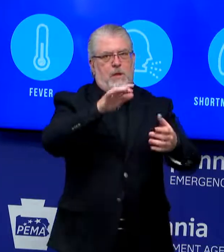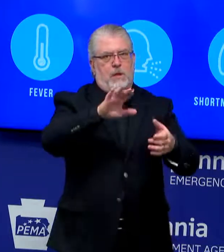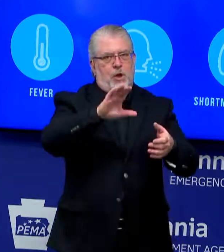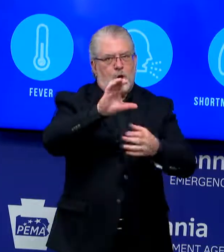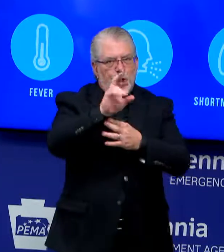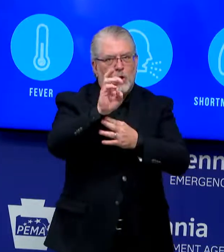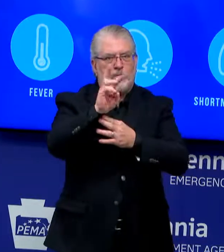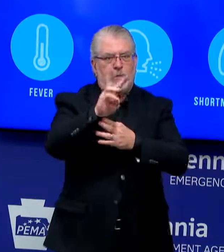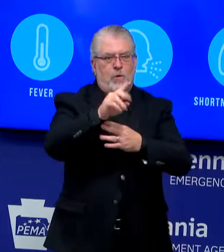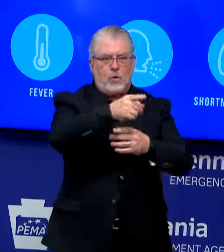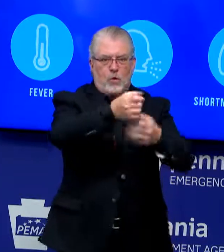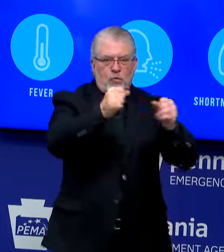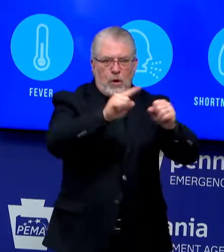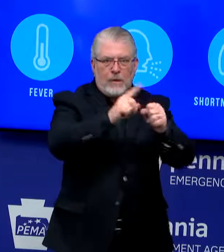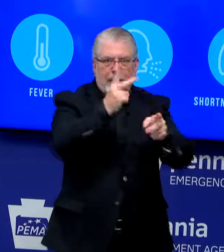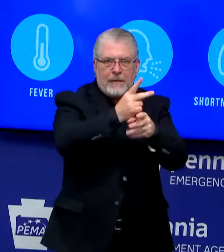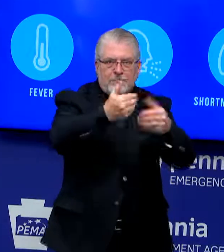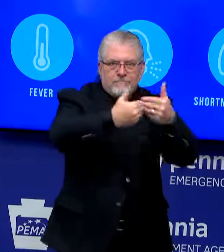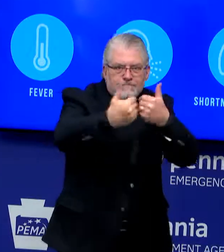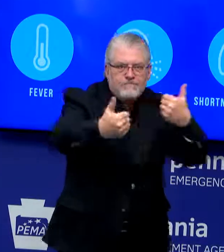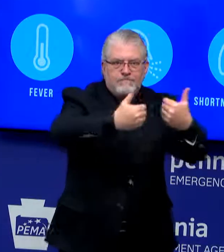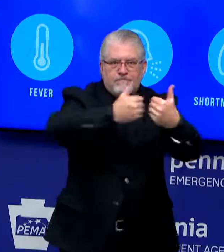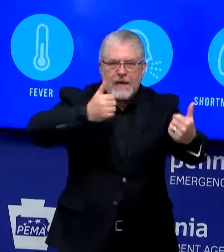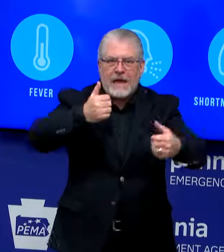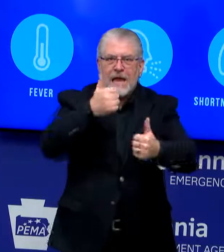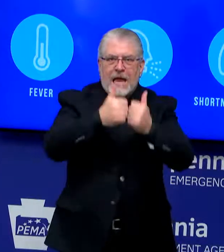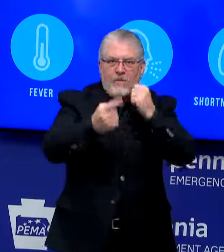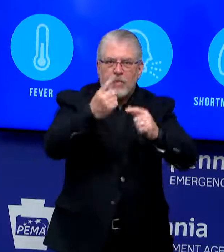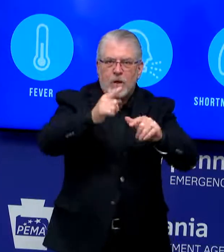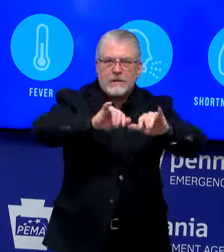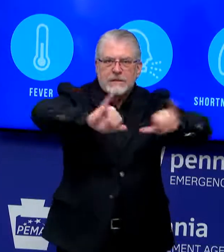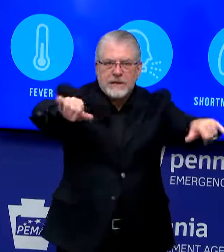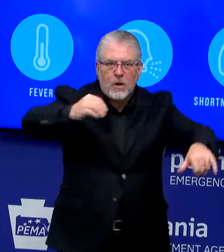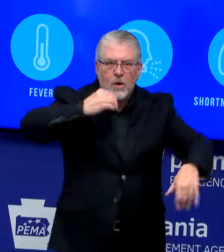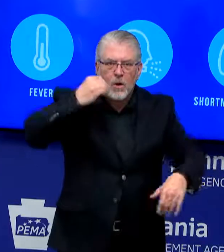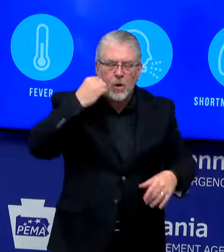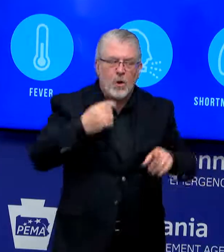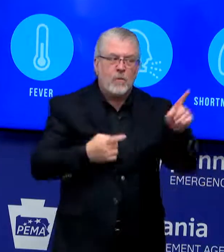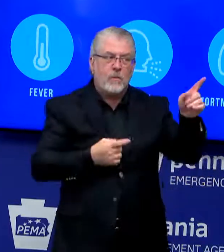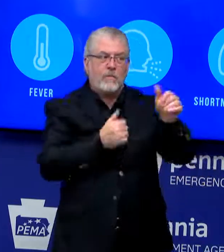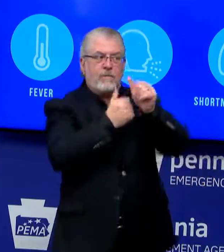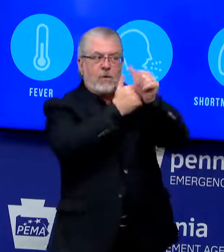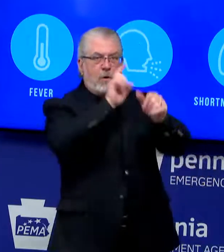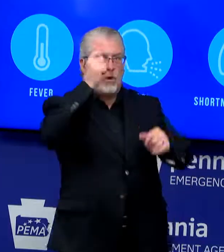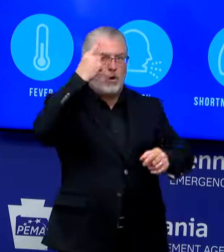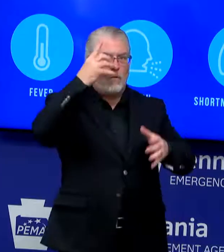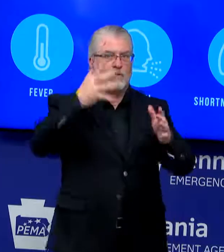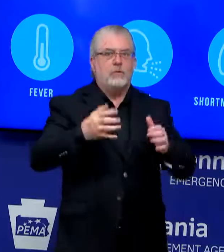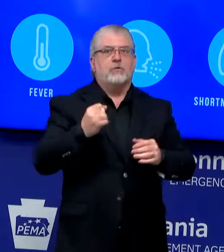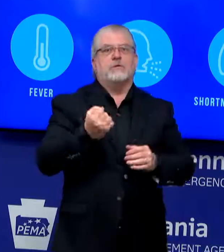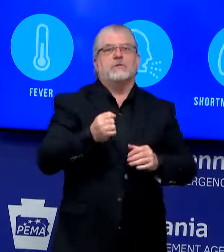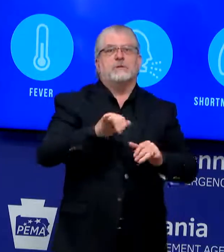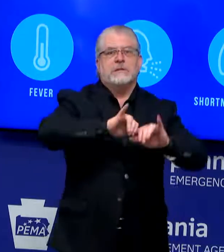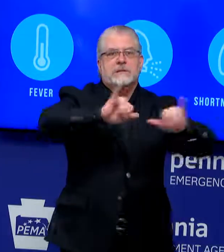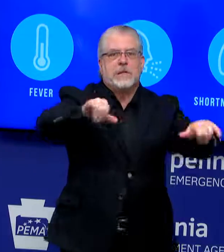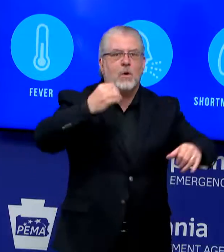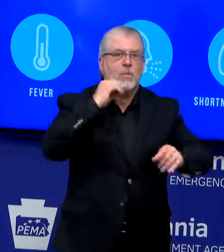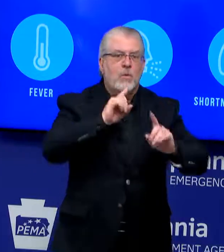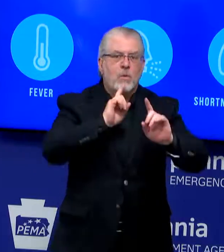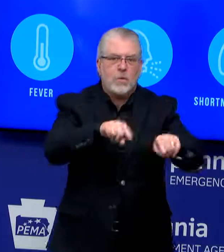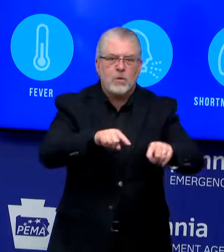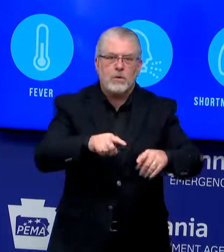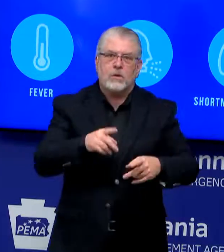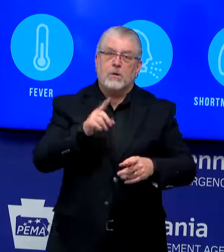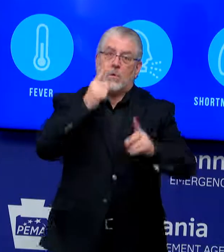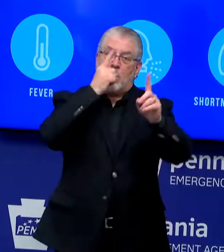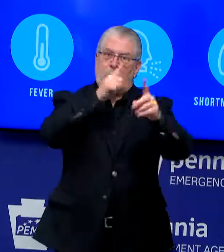effort led by the governor in terms of the stay-at-home orders to keep people safe from the infection with